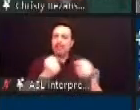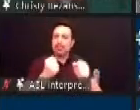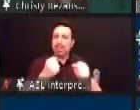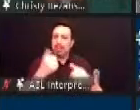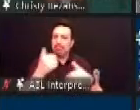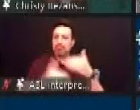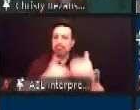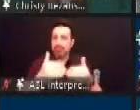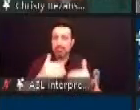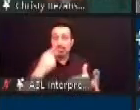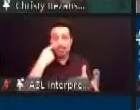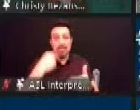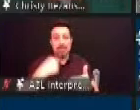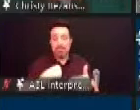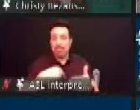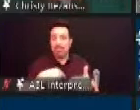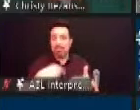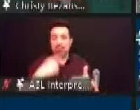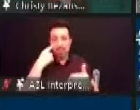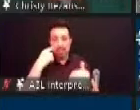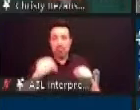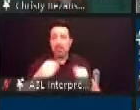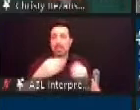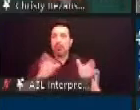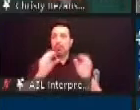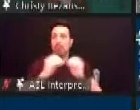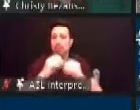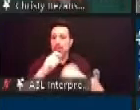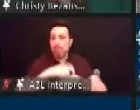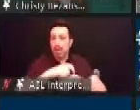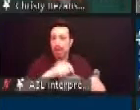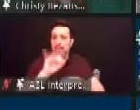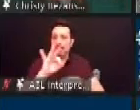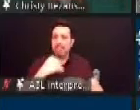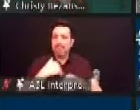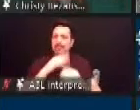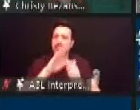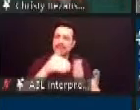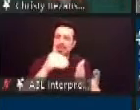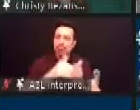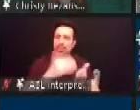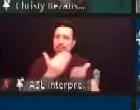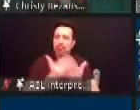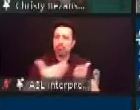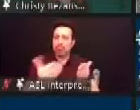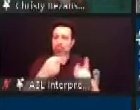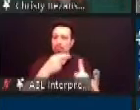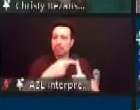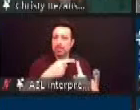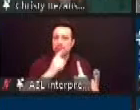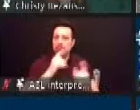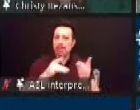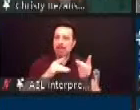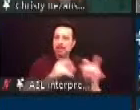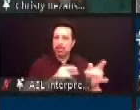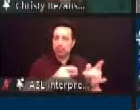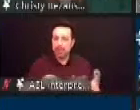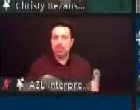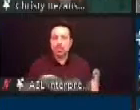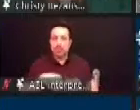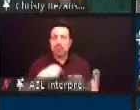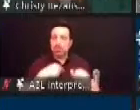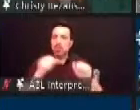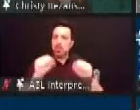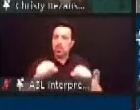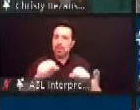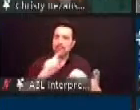which, for me, I think we can open up more time if we have a centralized resource that's very efficient, so that we can